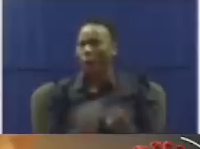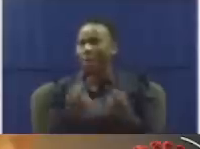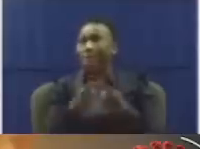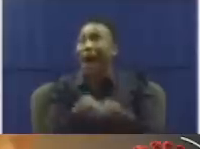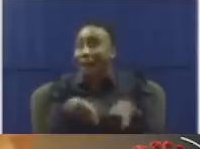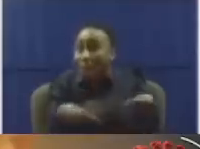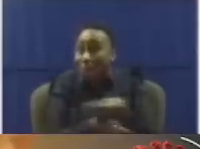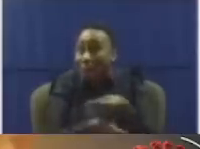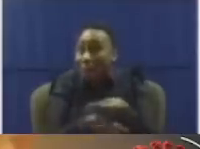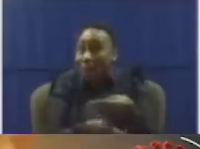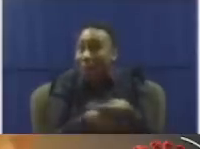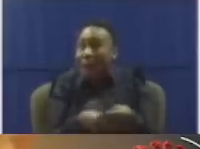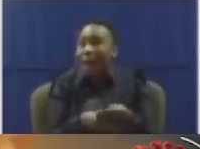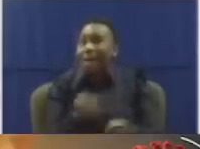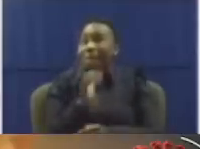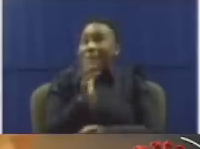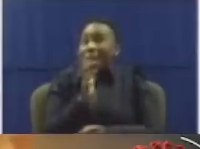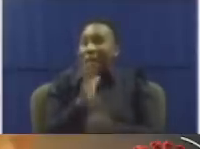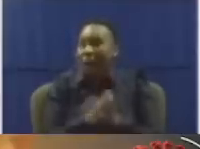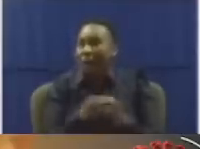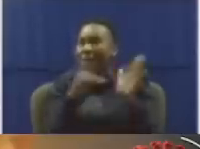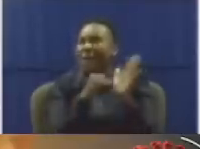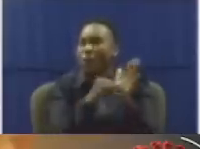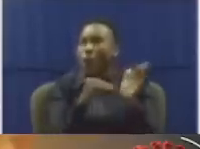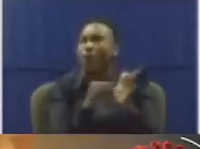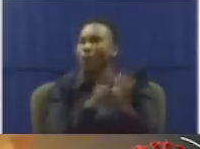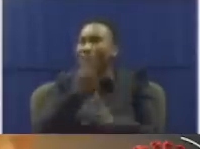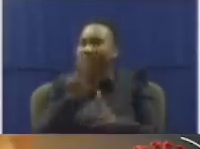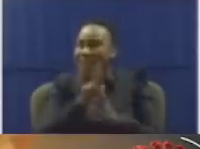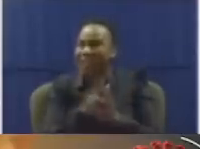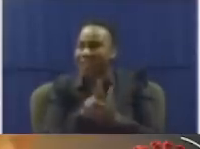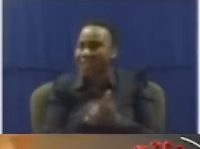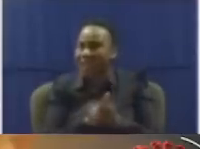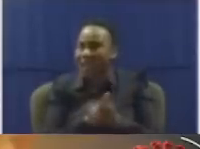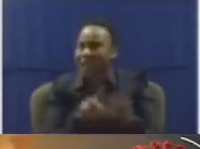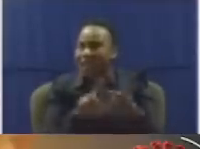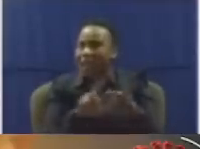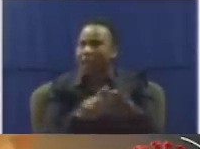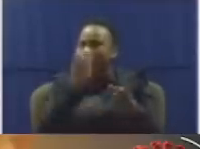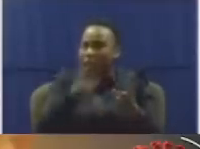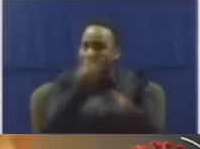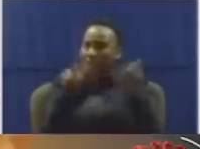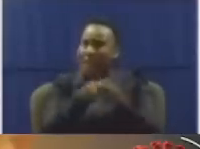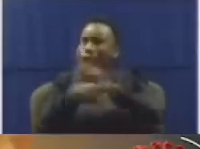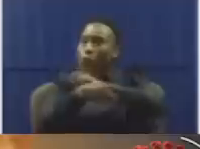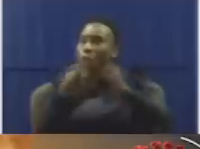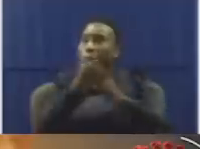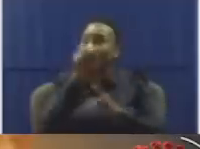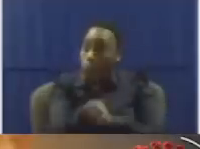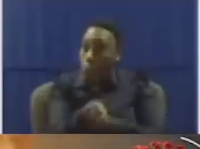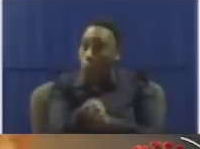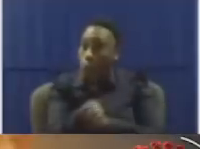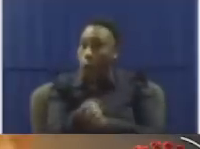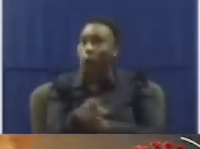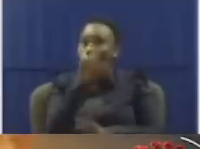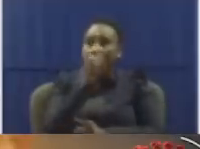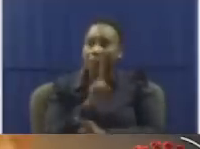of rands into couches, hiding the robbery from the police, paying the robbers hundreds of thousands of rands not to say a